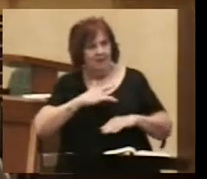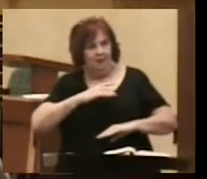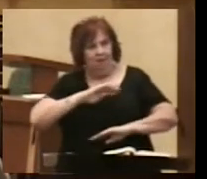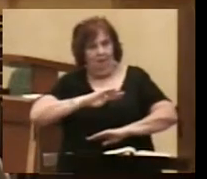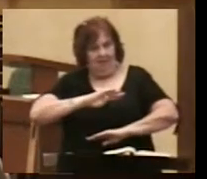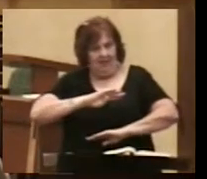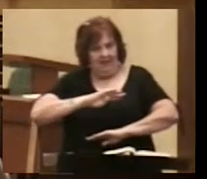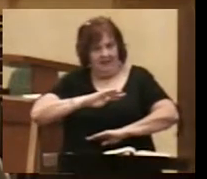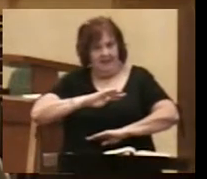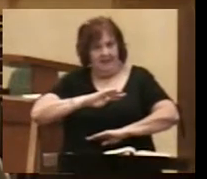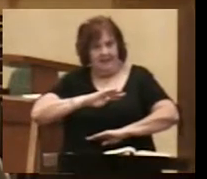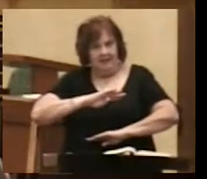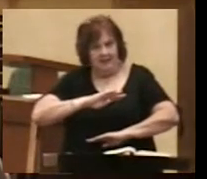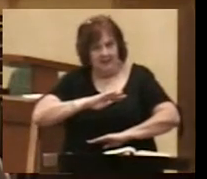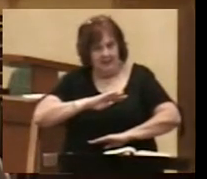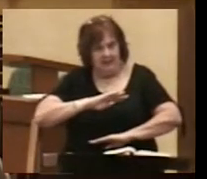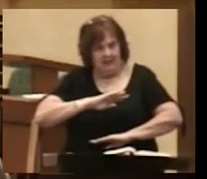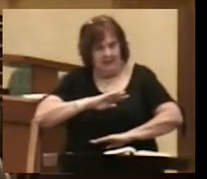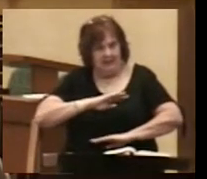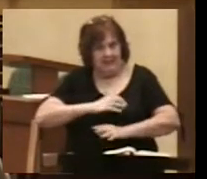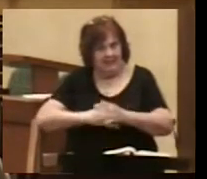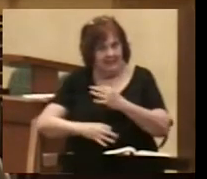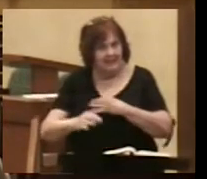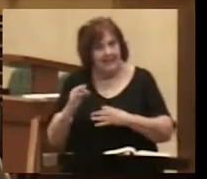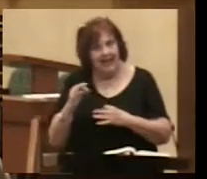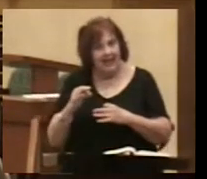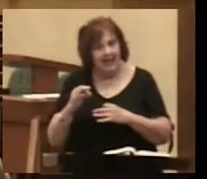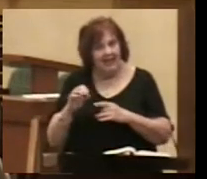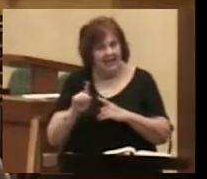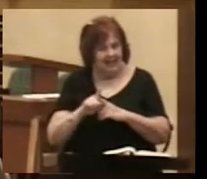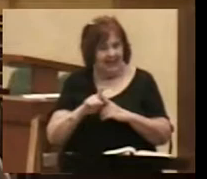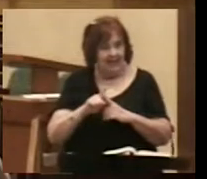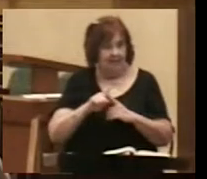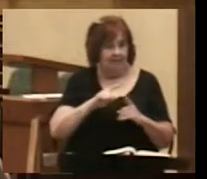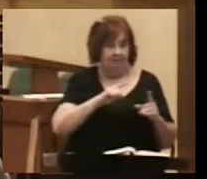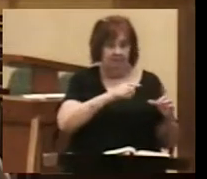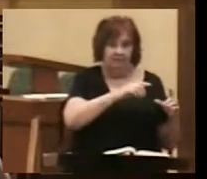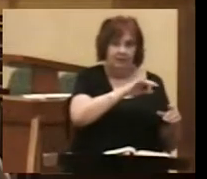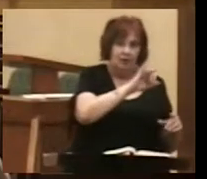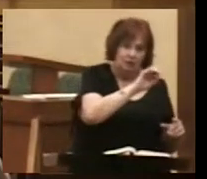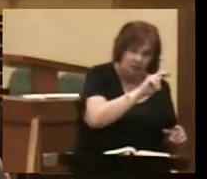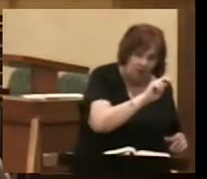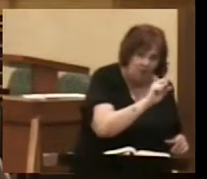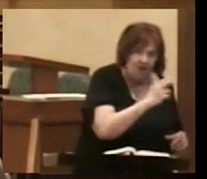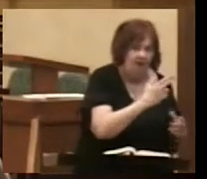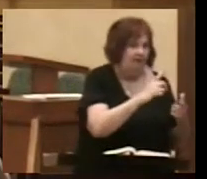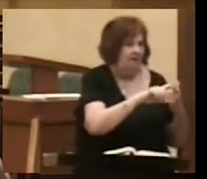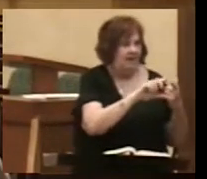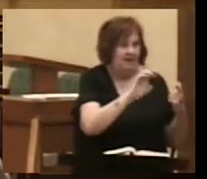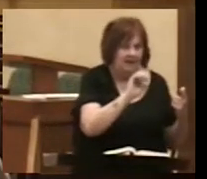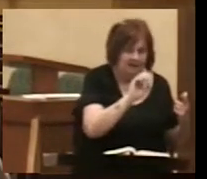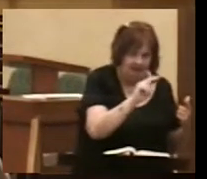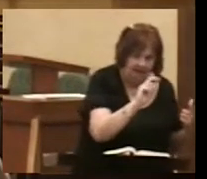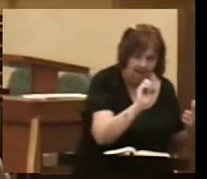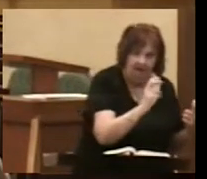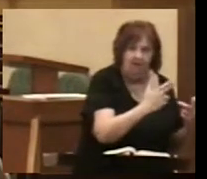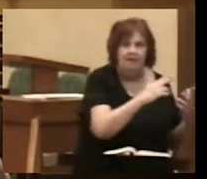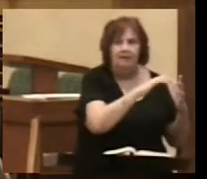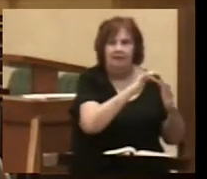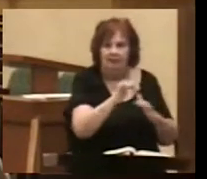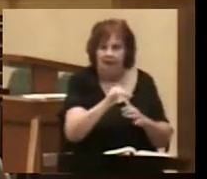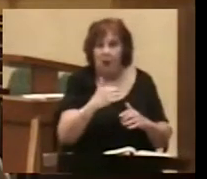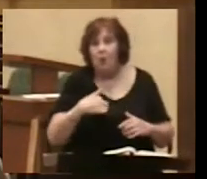fulfilled. Instead, like those heroes of the Old Testament, we are given faith